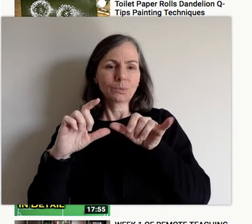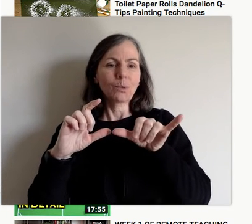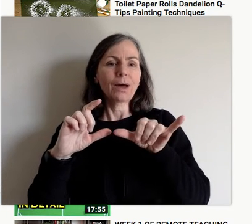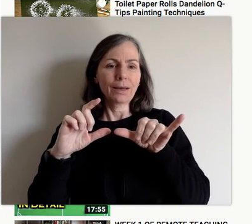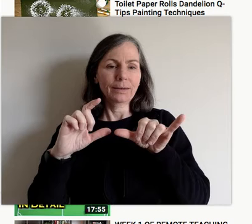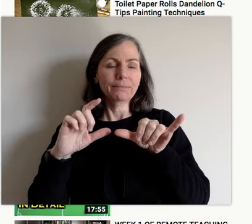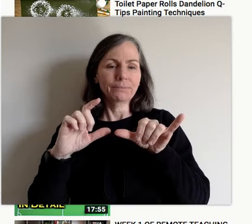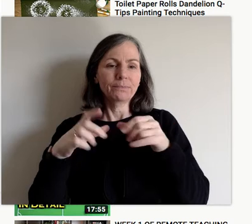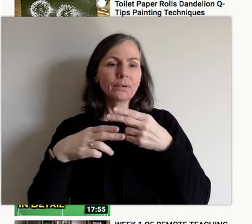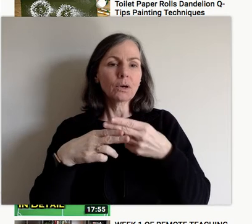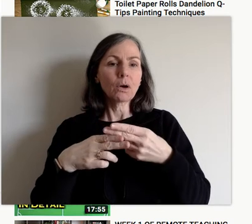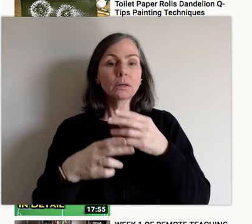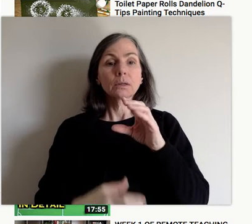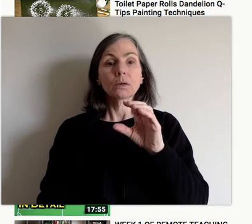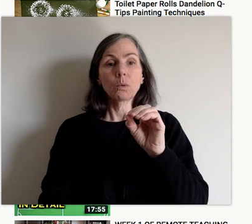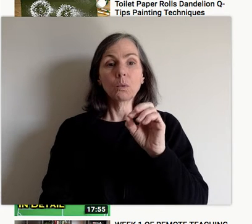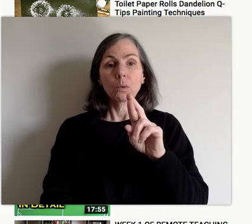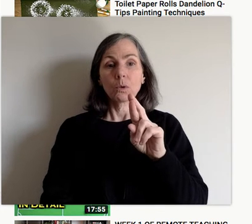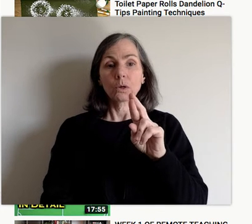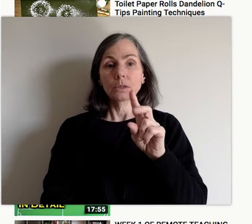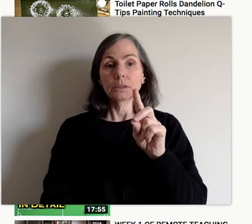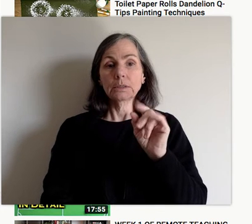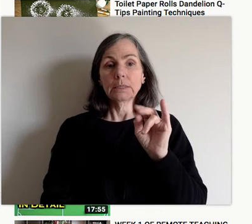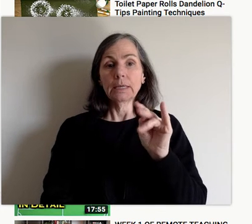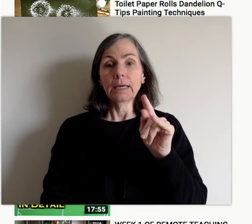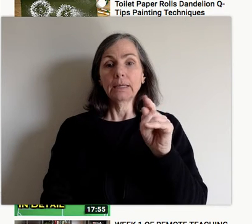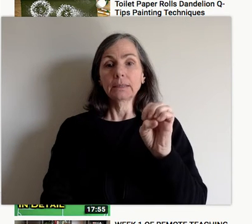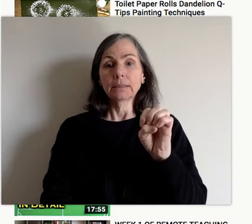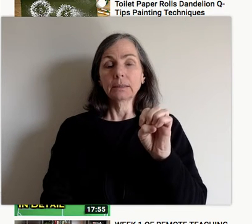So if we want the point here,